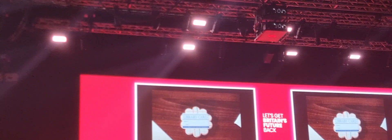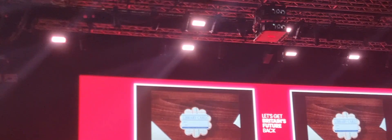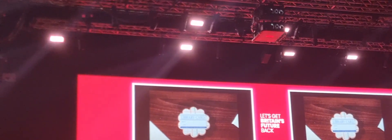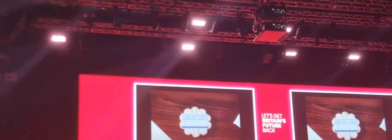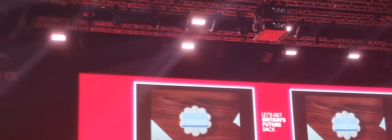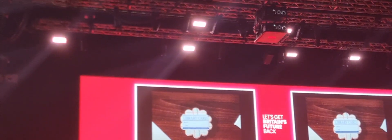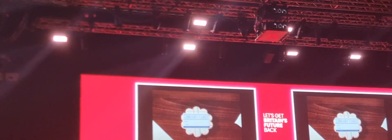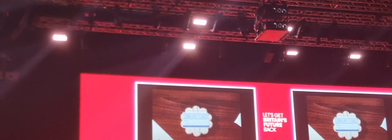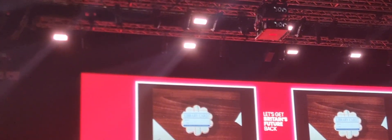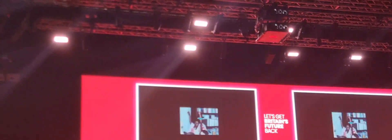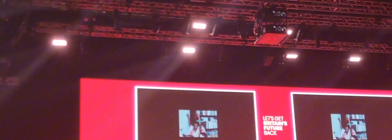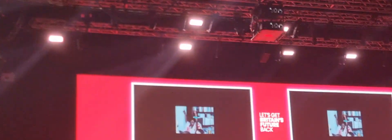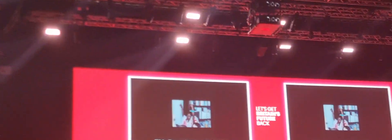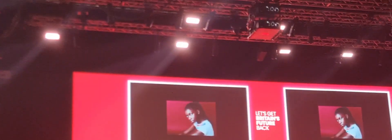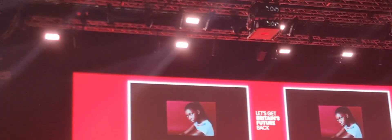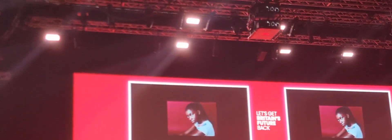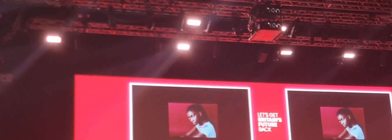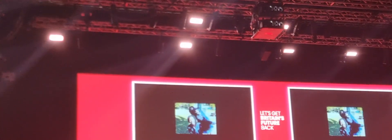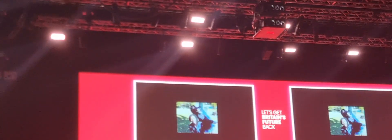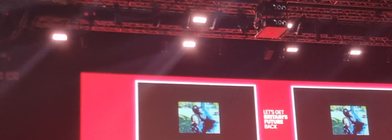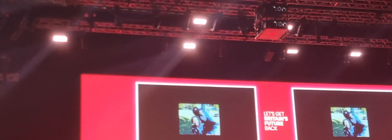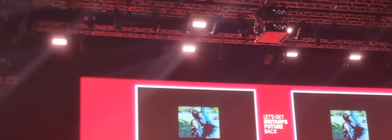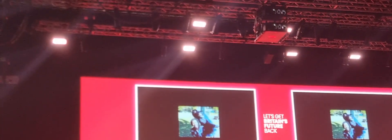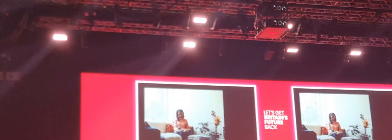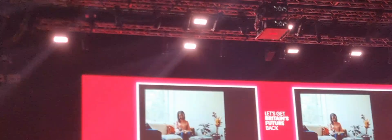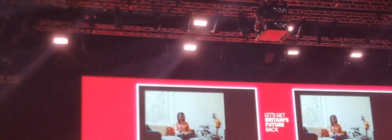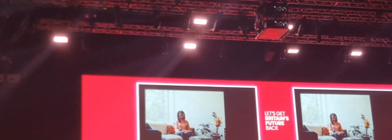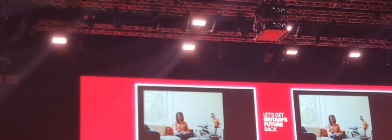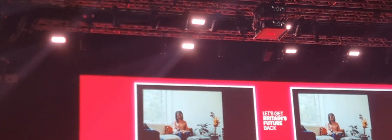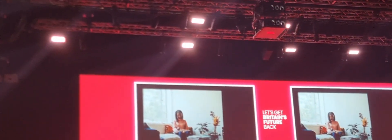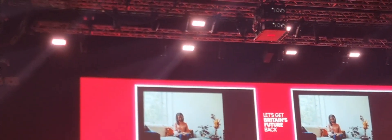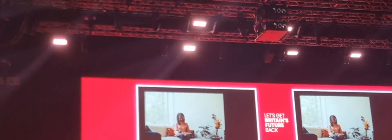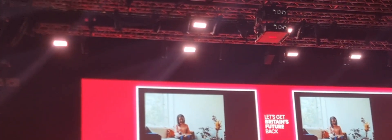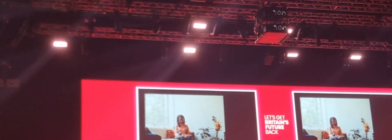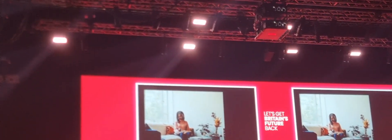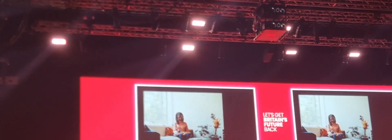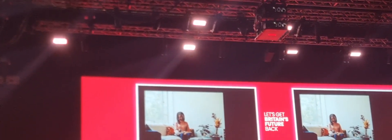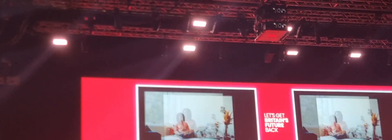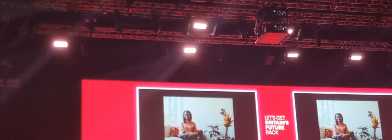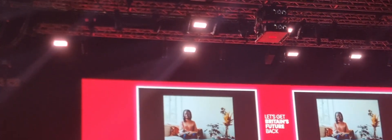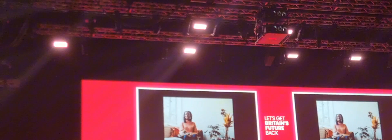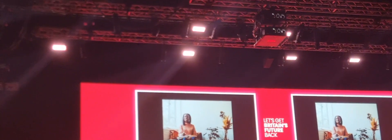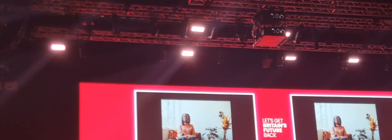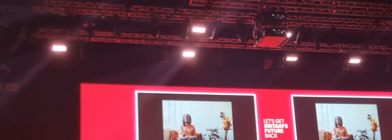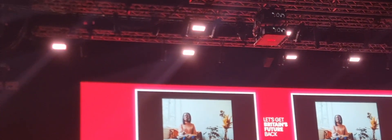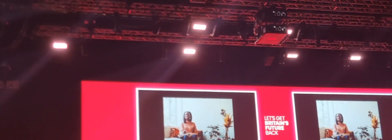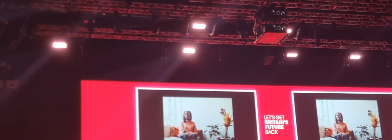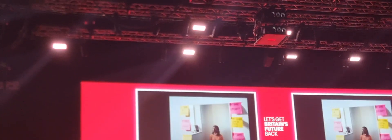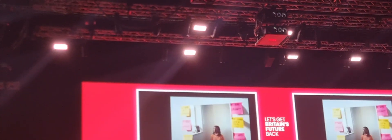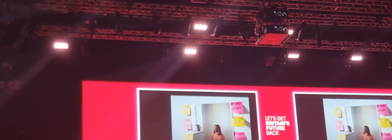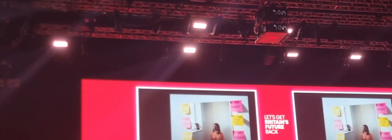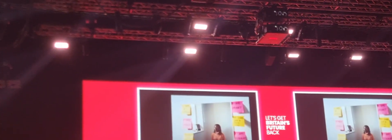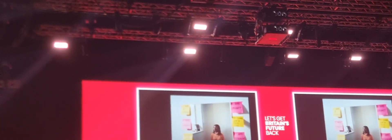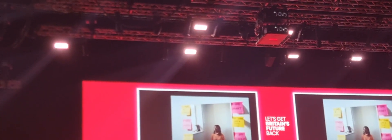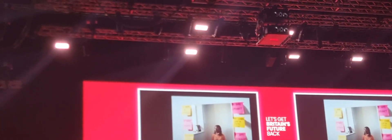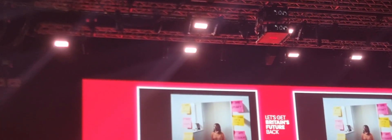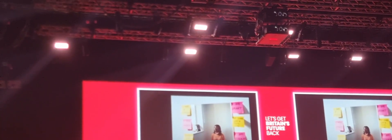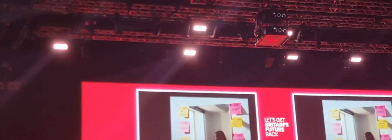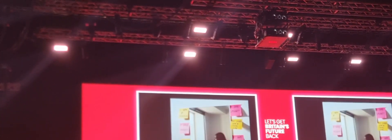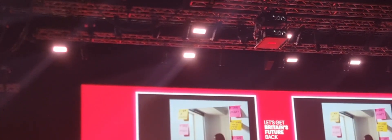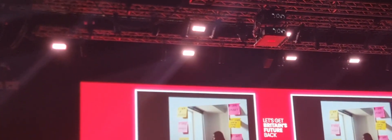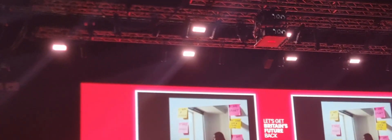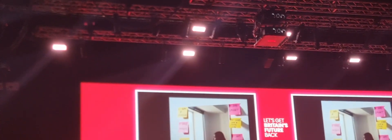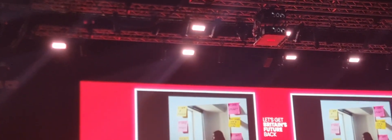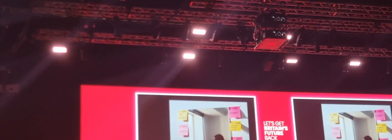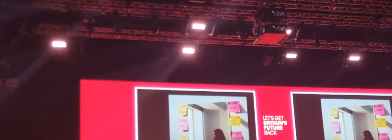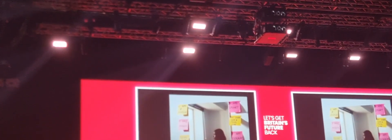This is a library card from one of Tito's schools, the one where she fell in love with poetry, because out of all her schools,